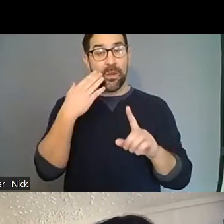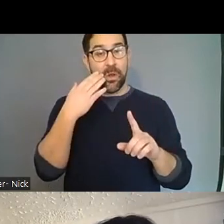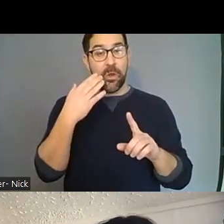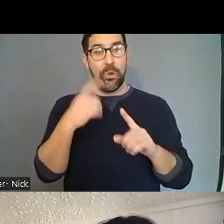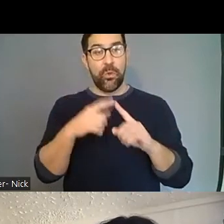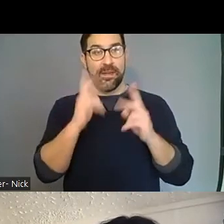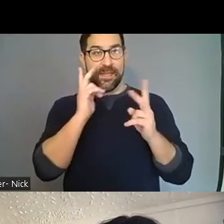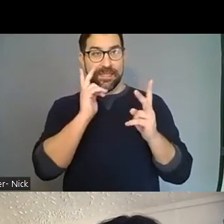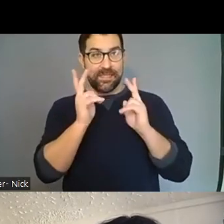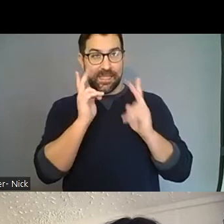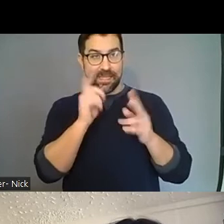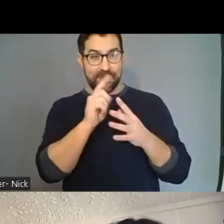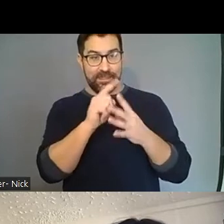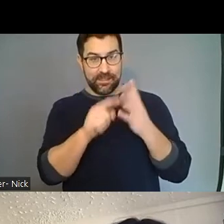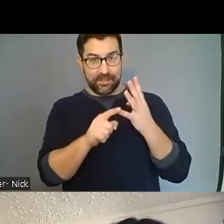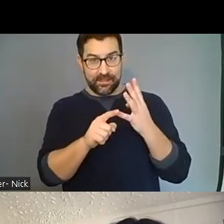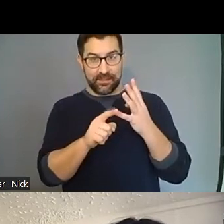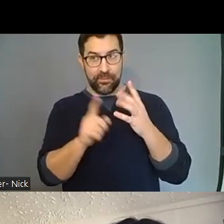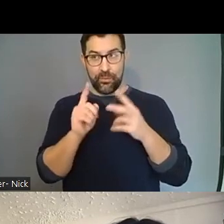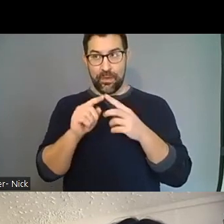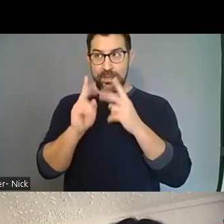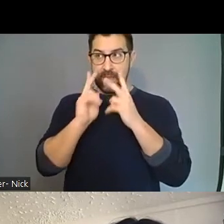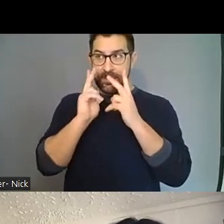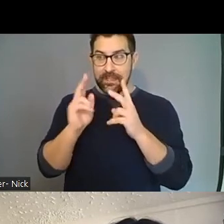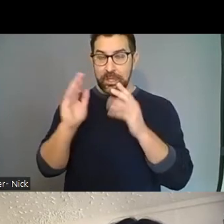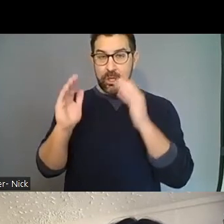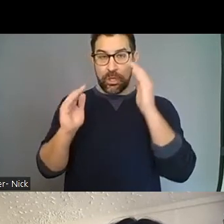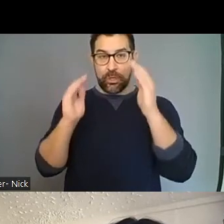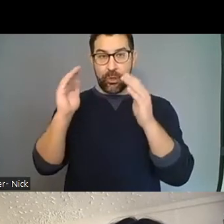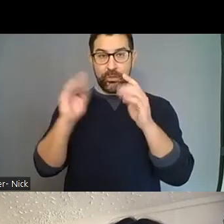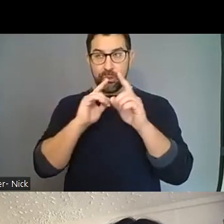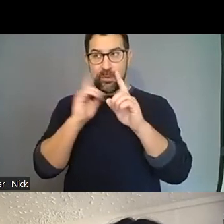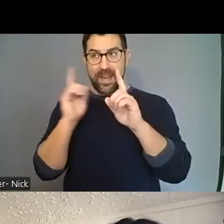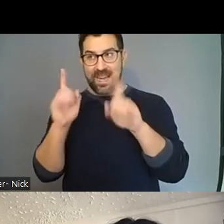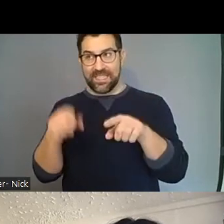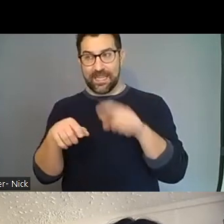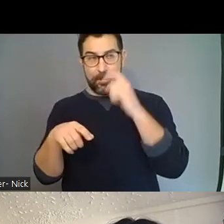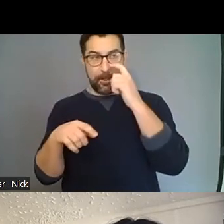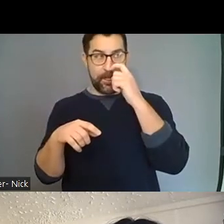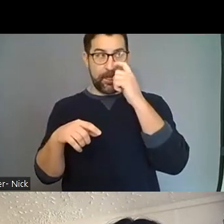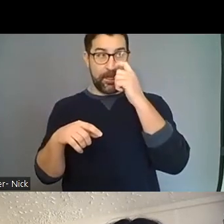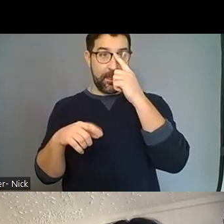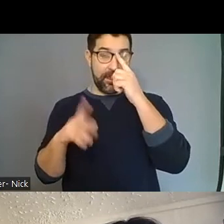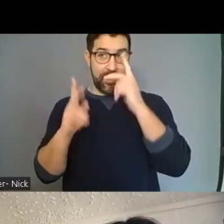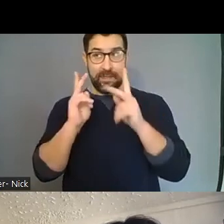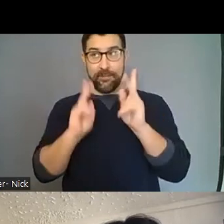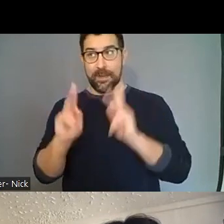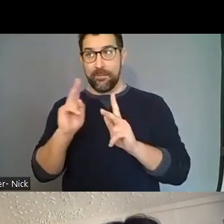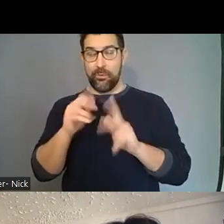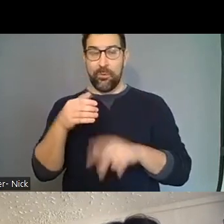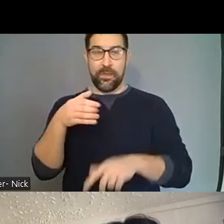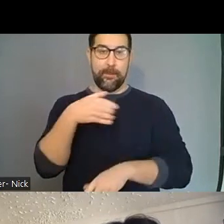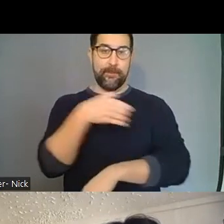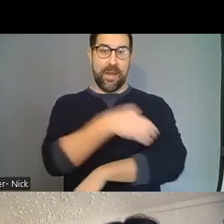these certain things, or when I see adults reacting to a certain way, or when I see people in positions of power acting a certain